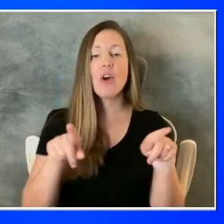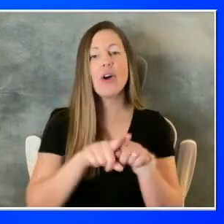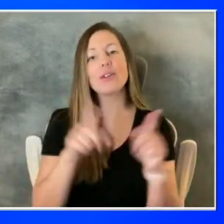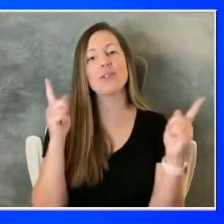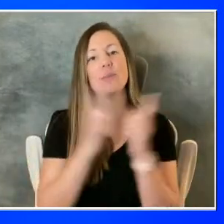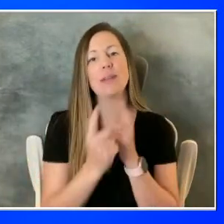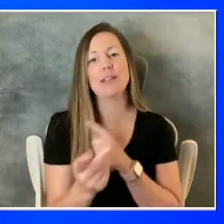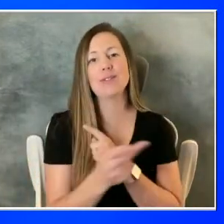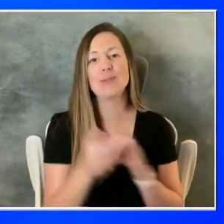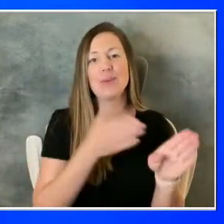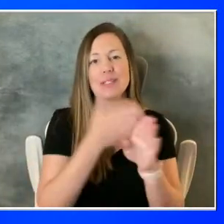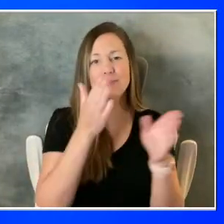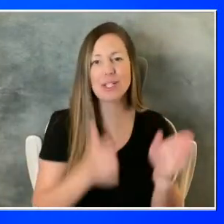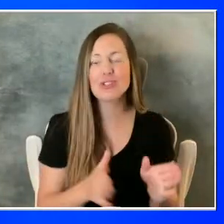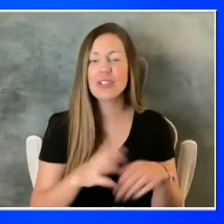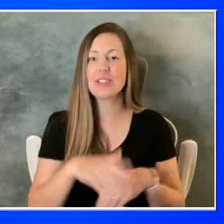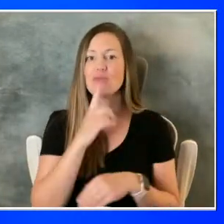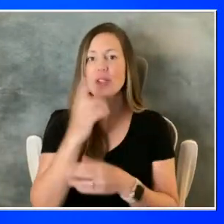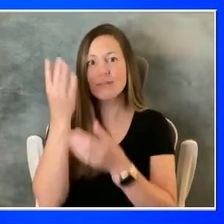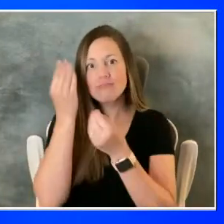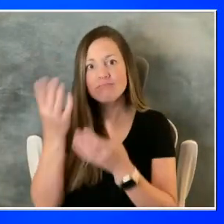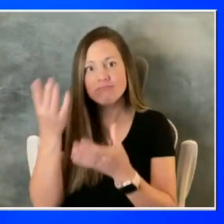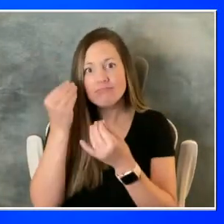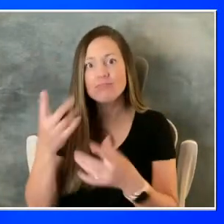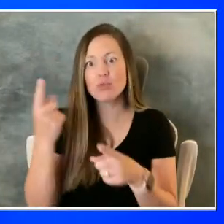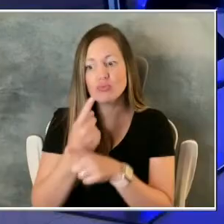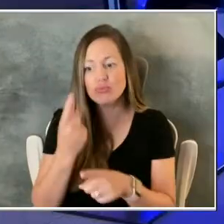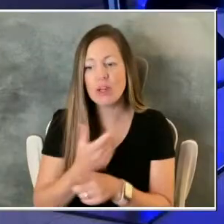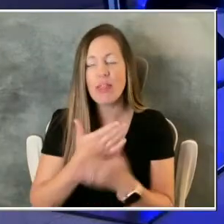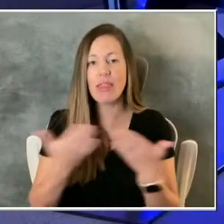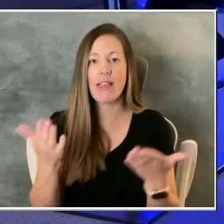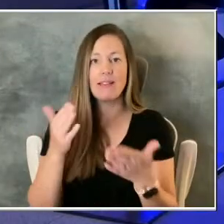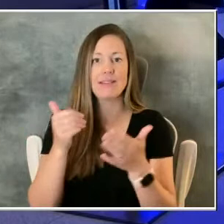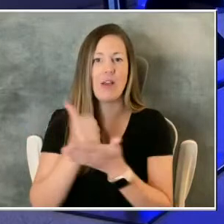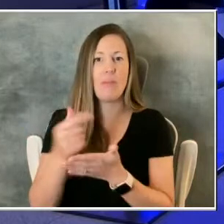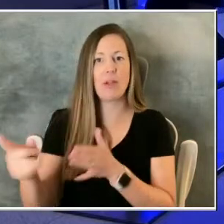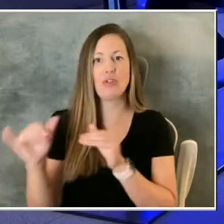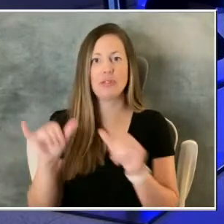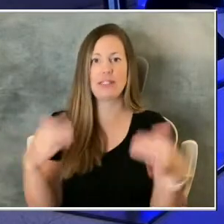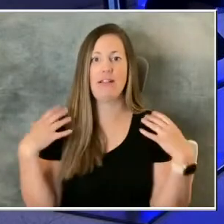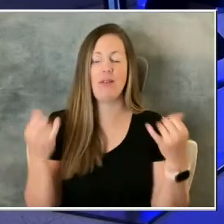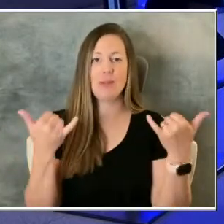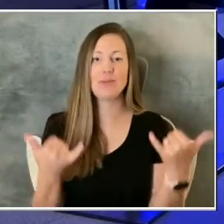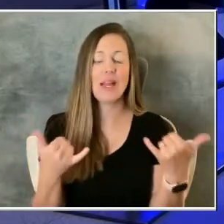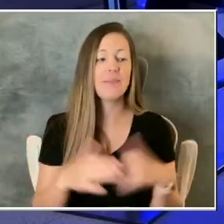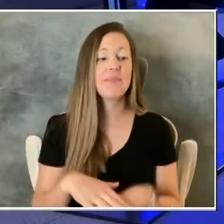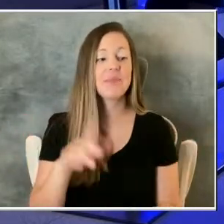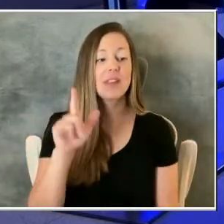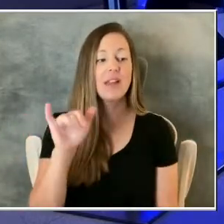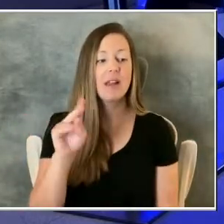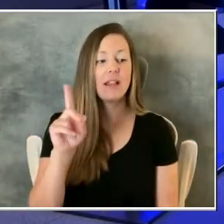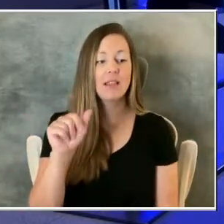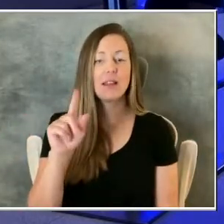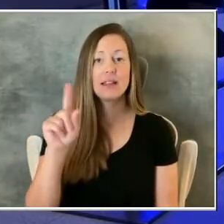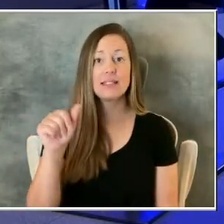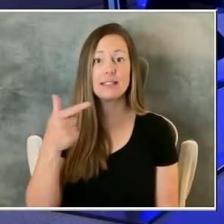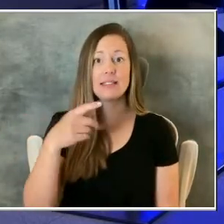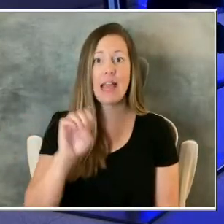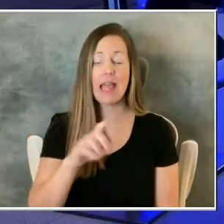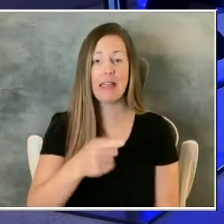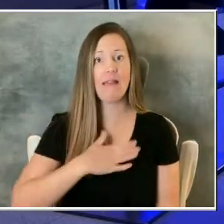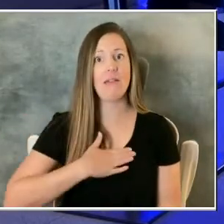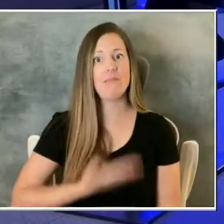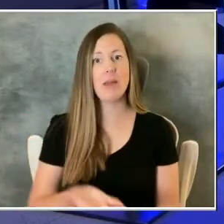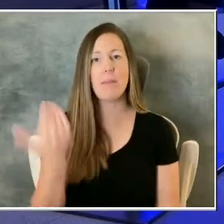right knowledge that is keeping her healthy today. And here with us in studio is Linda Tagge, who admits she used to struggle with type